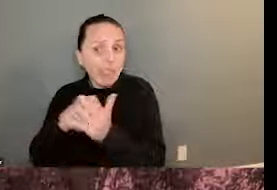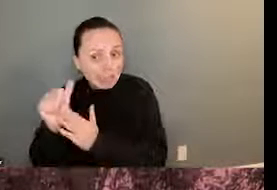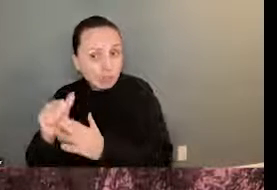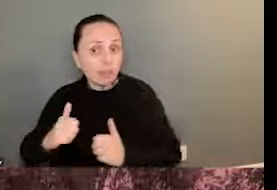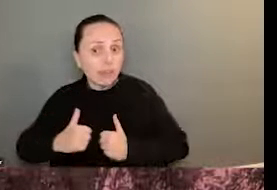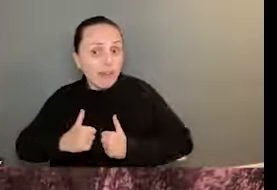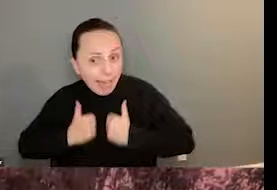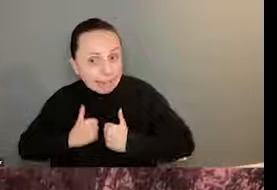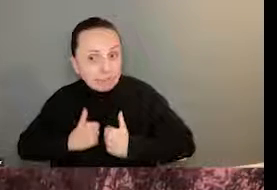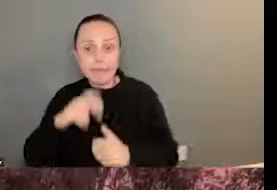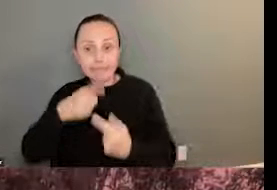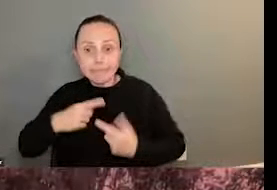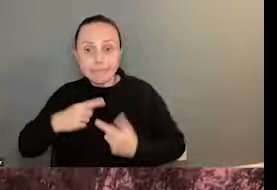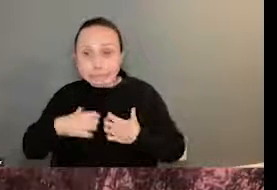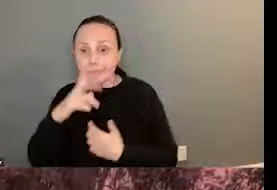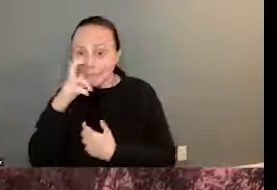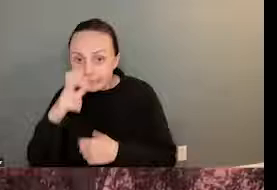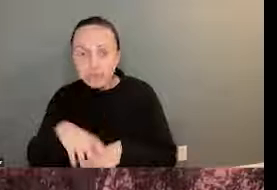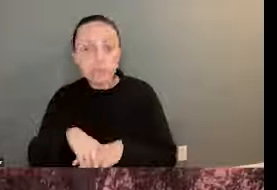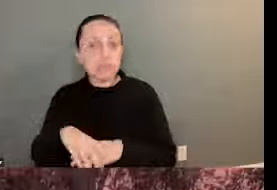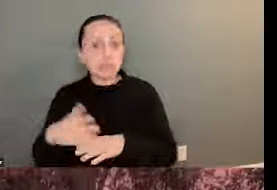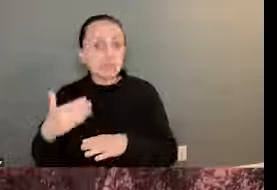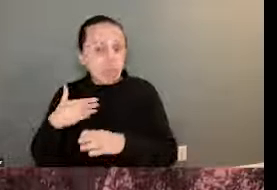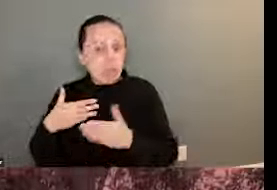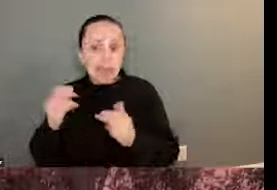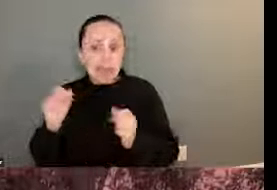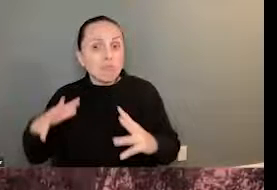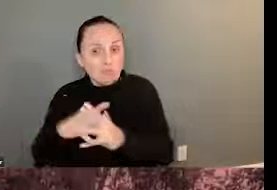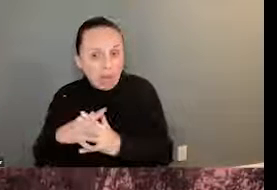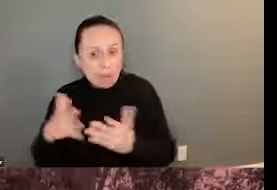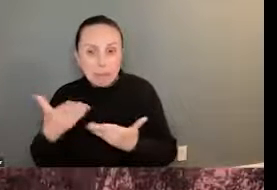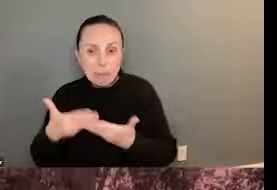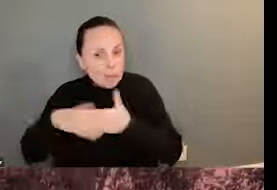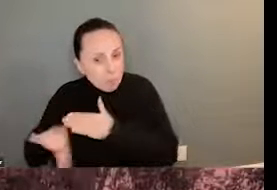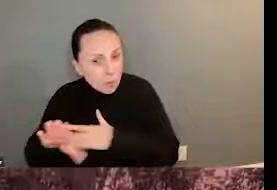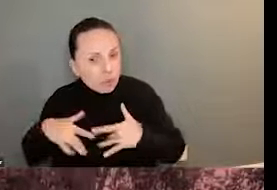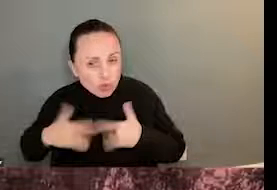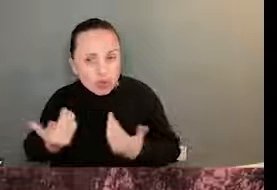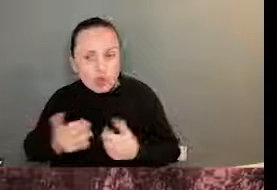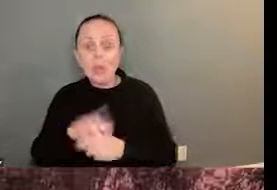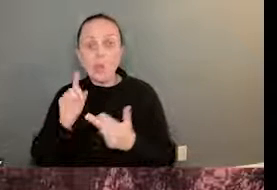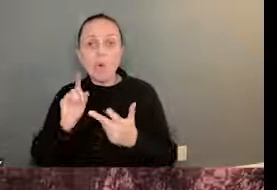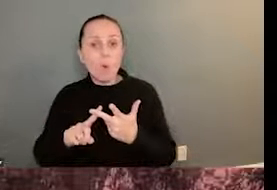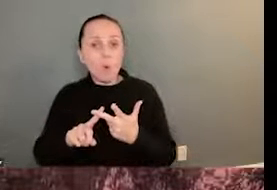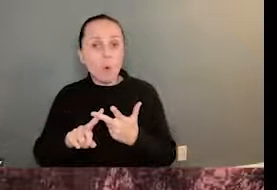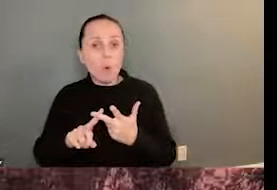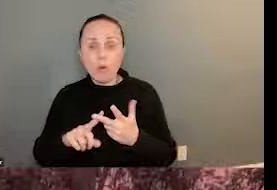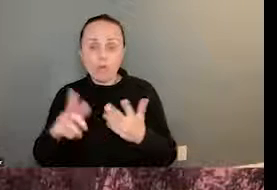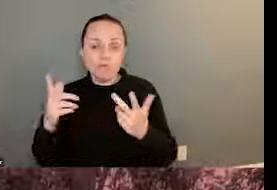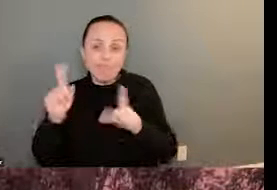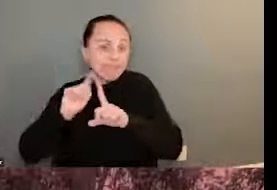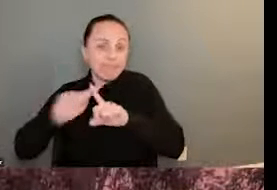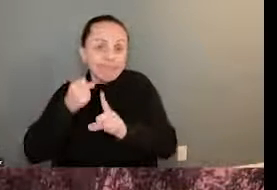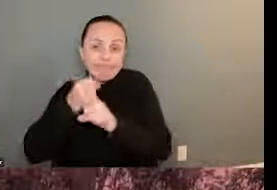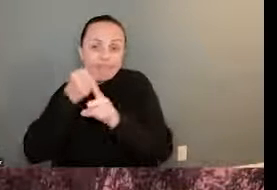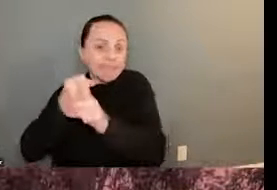more likely to have earlier preterm births, more likely to have complications generally.